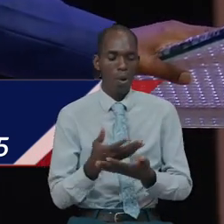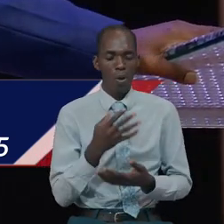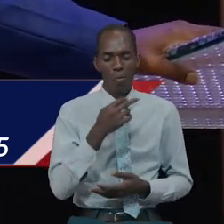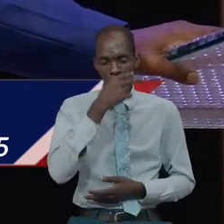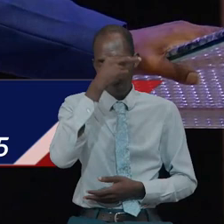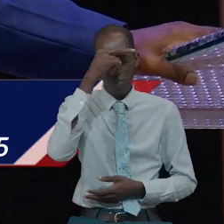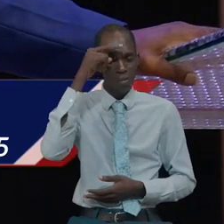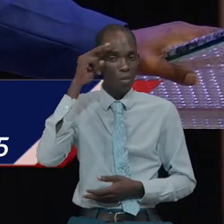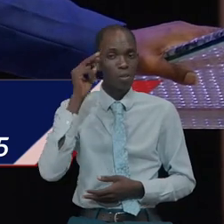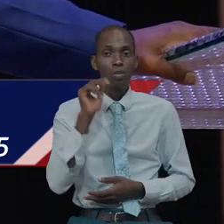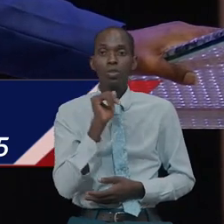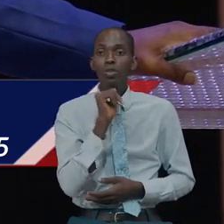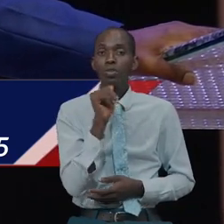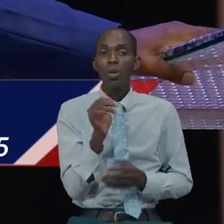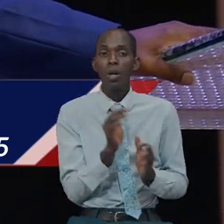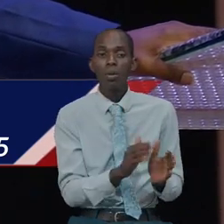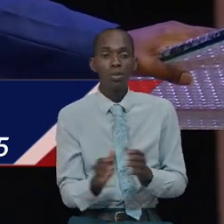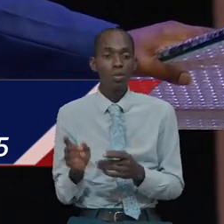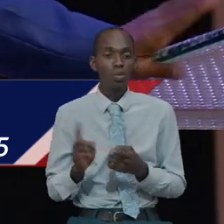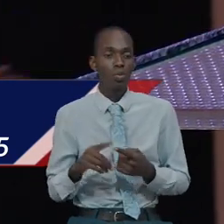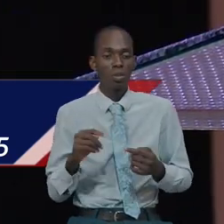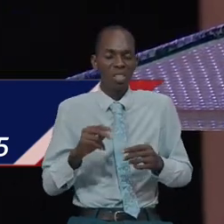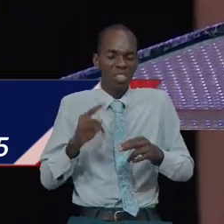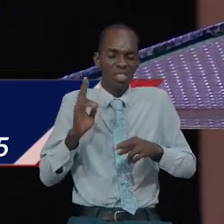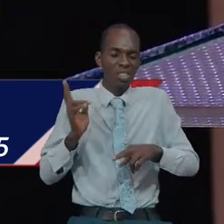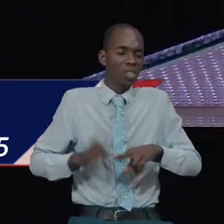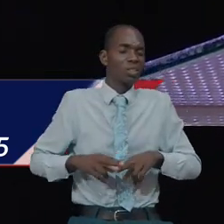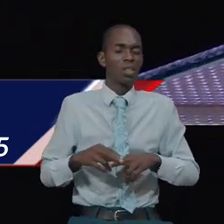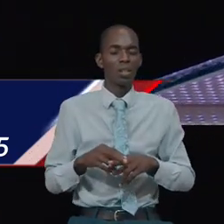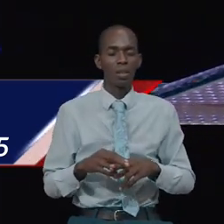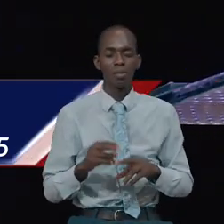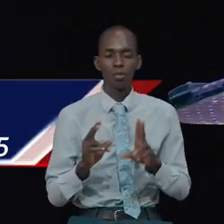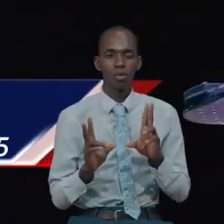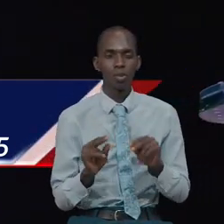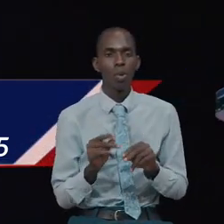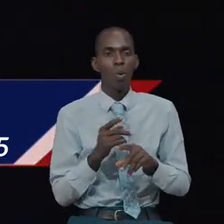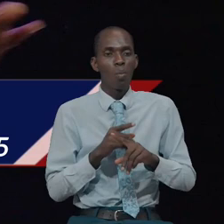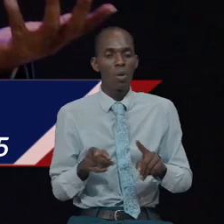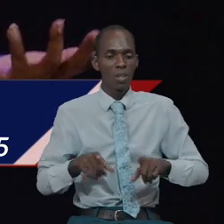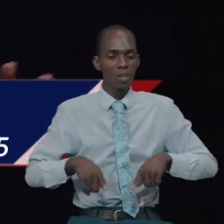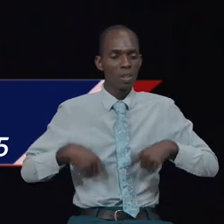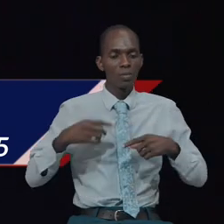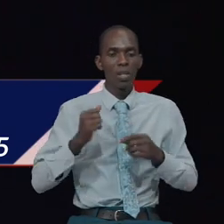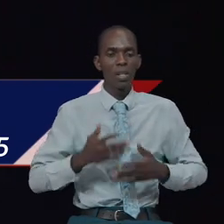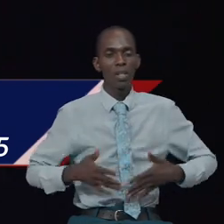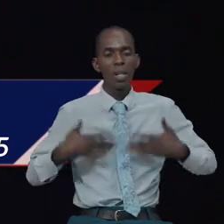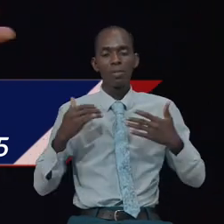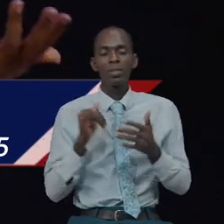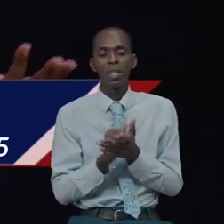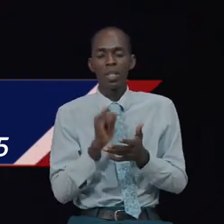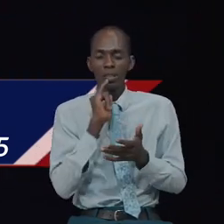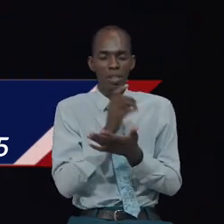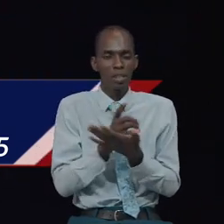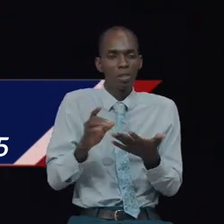not according to the natural agency. And then he lived a life supernatural, not according to